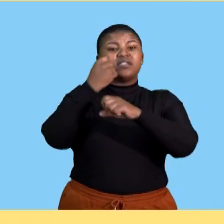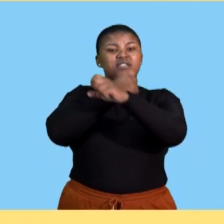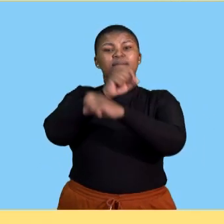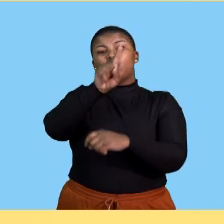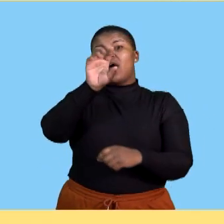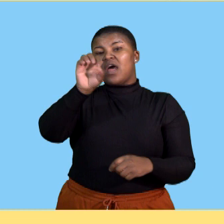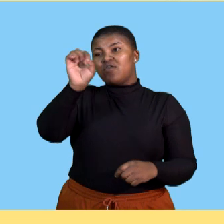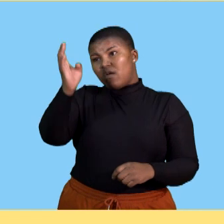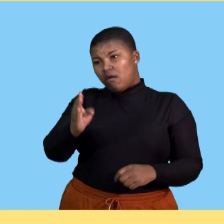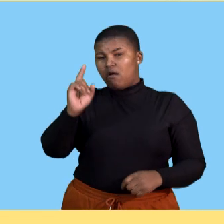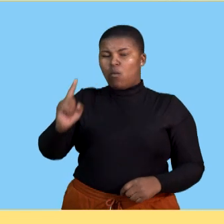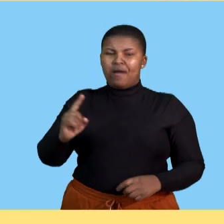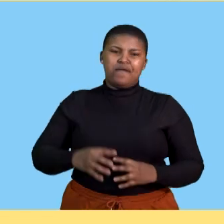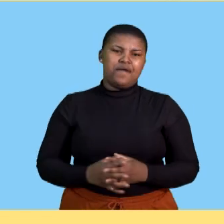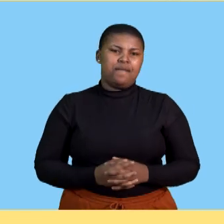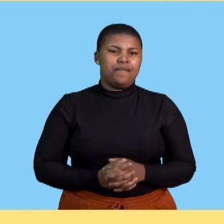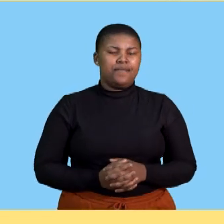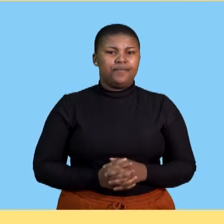46,000 divided by